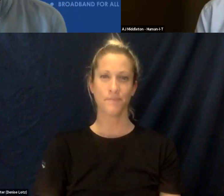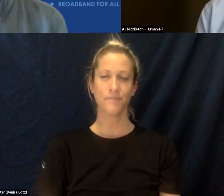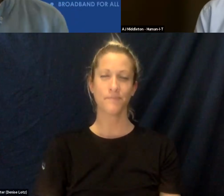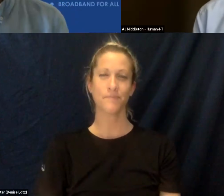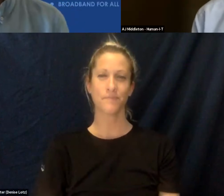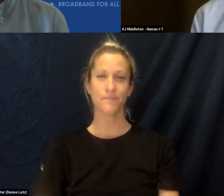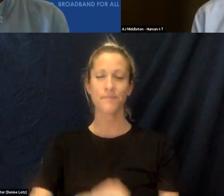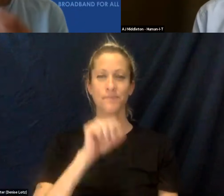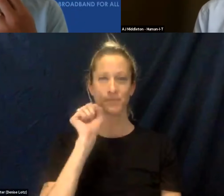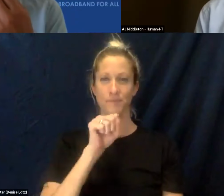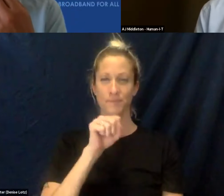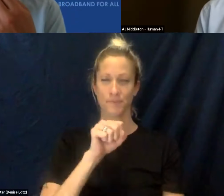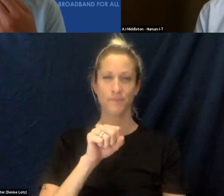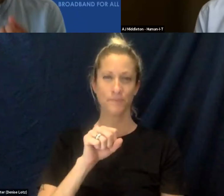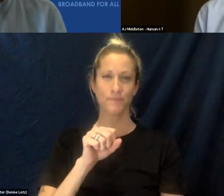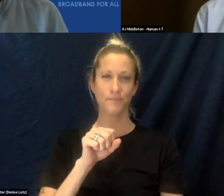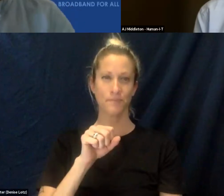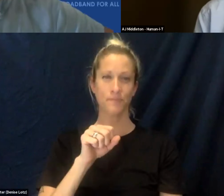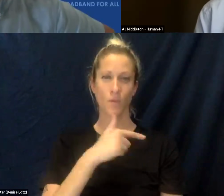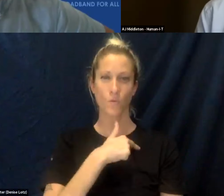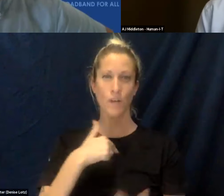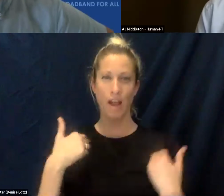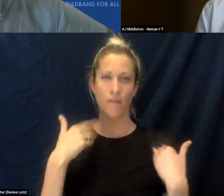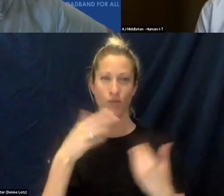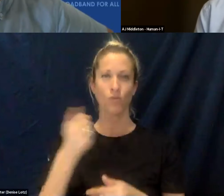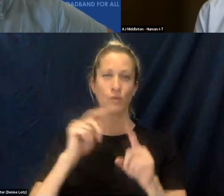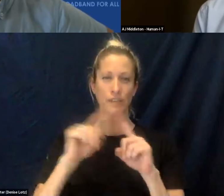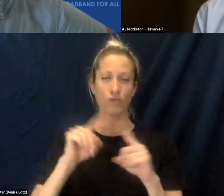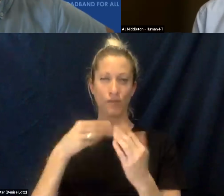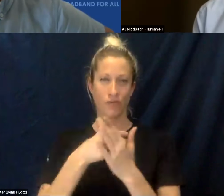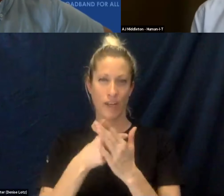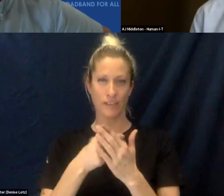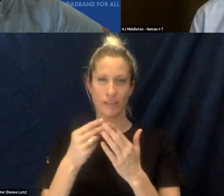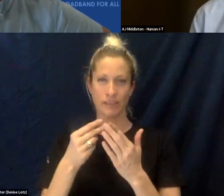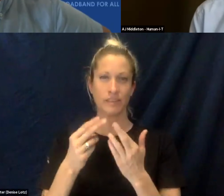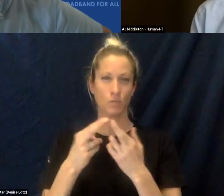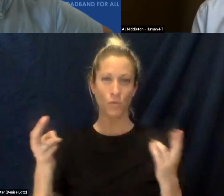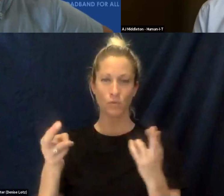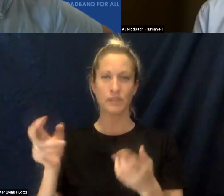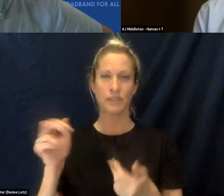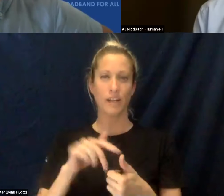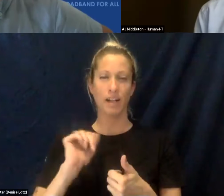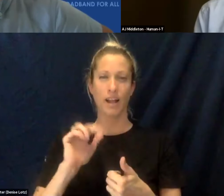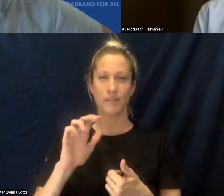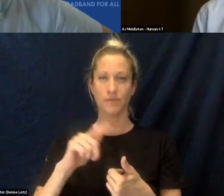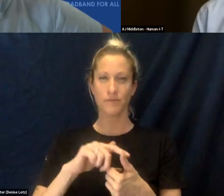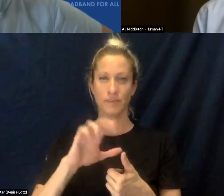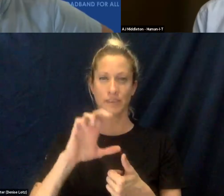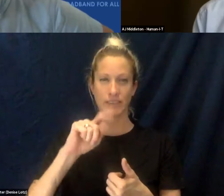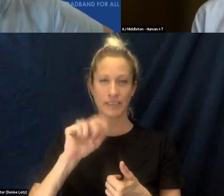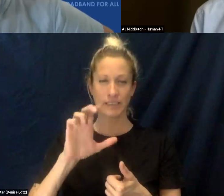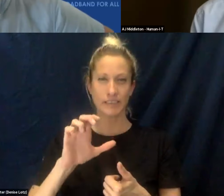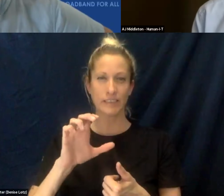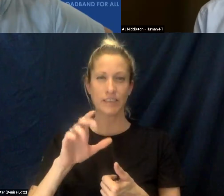Yeah, definitely. So we have quite a few different funding sources, ranging from CASIF funds from the CPUC.